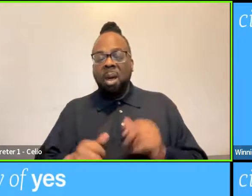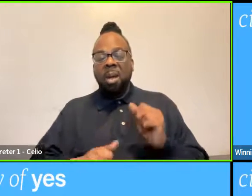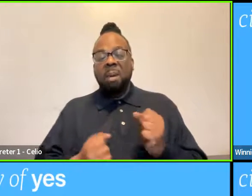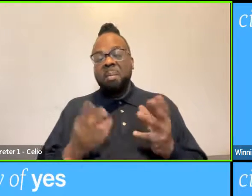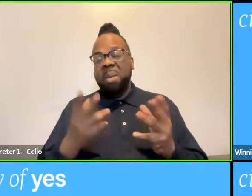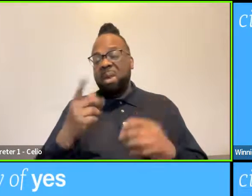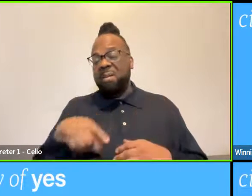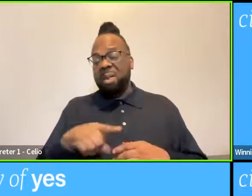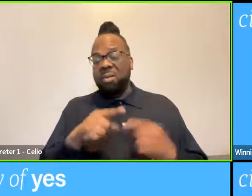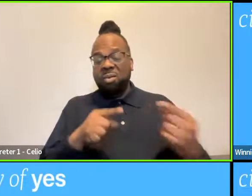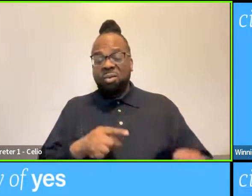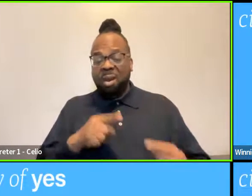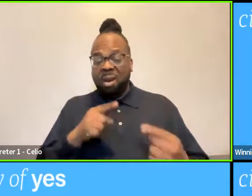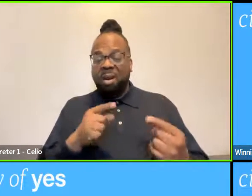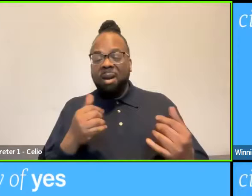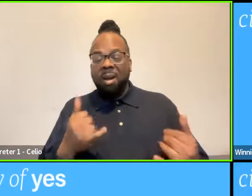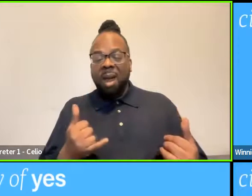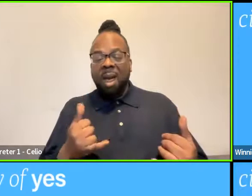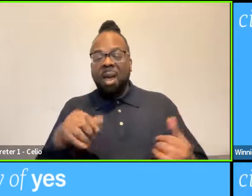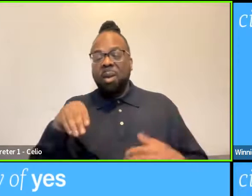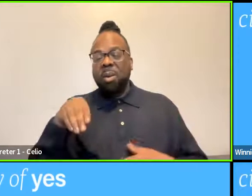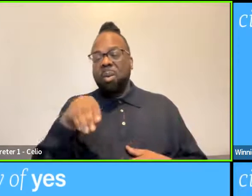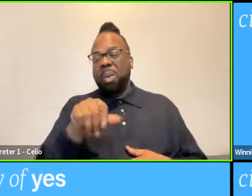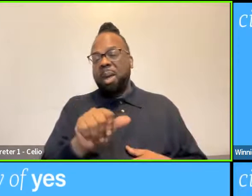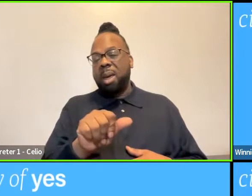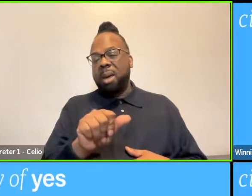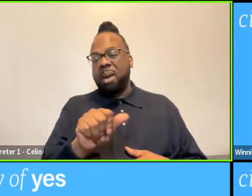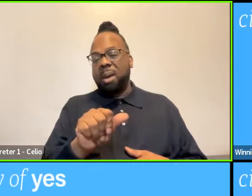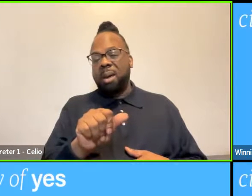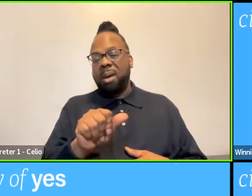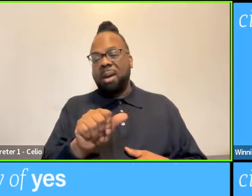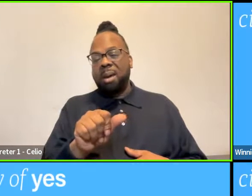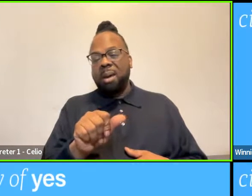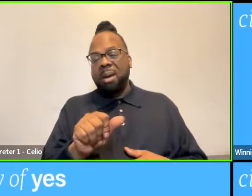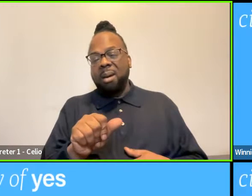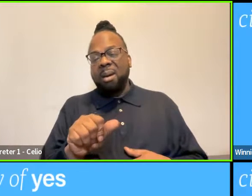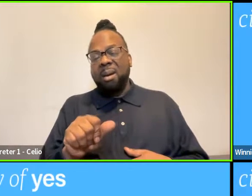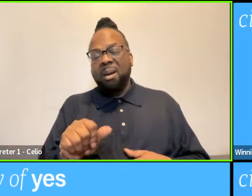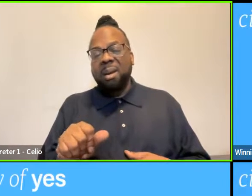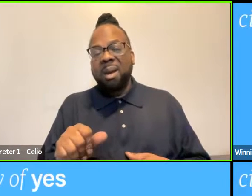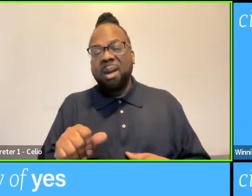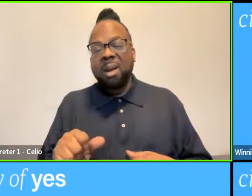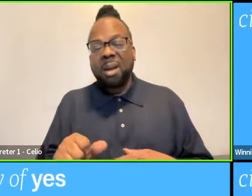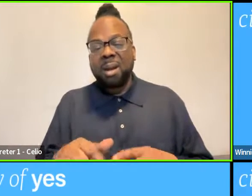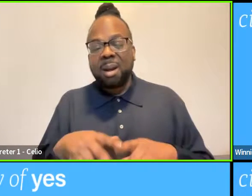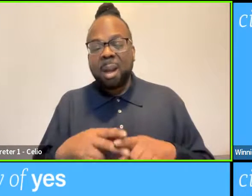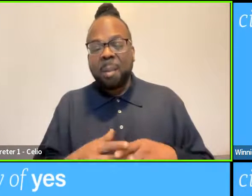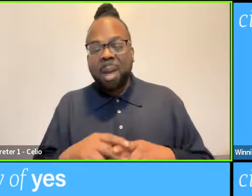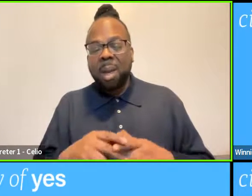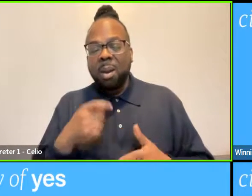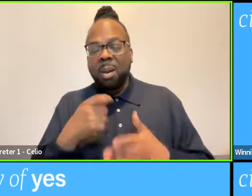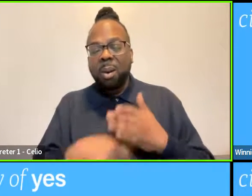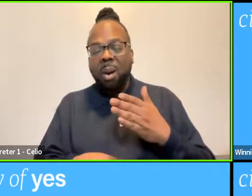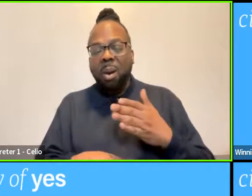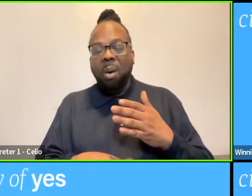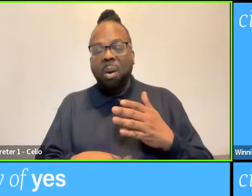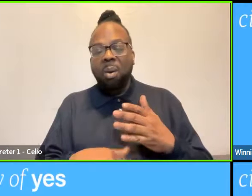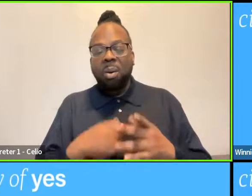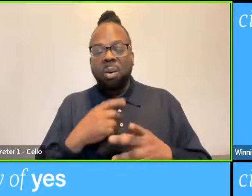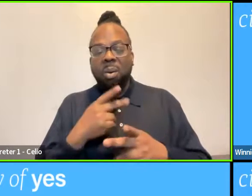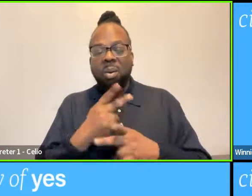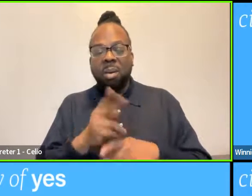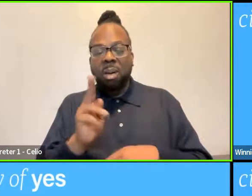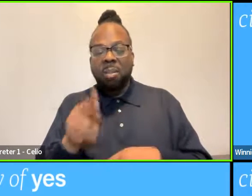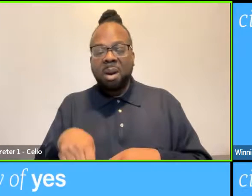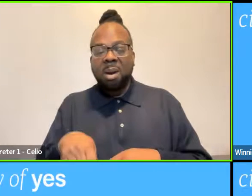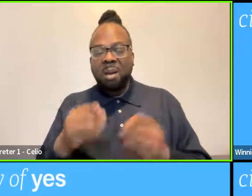to pay the heightened maintenance costs to maintain a landmark in first class condition